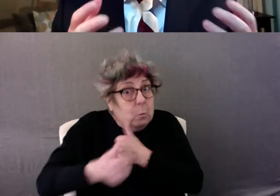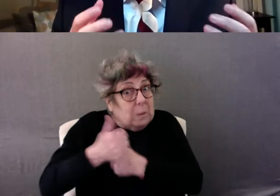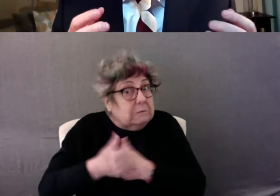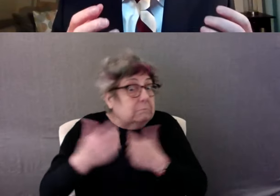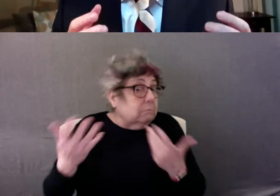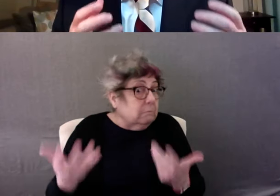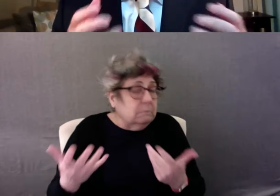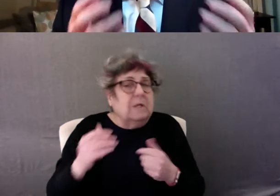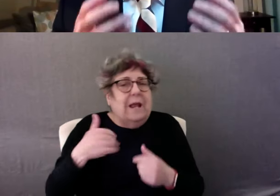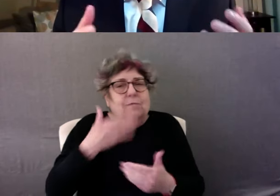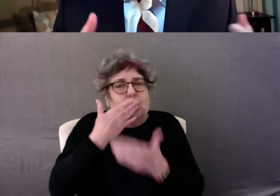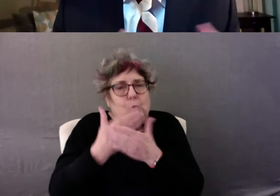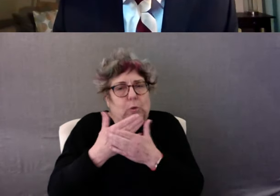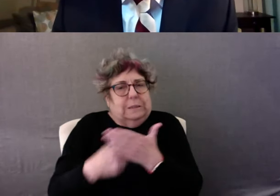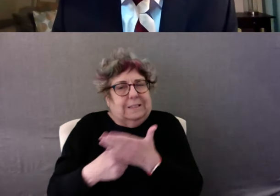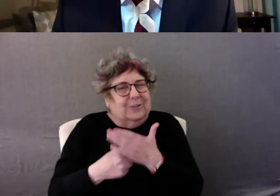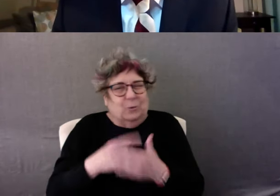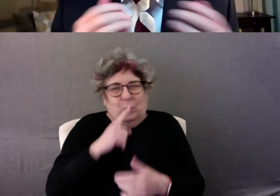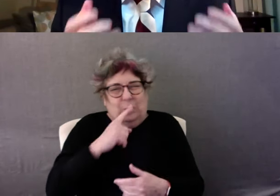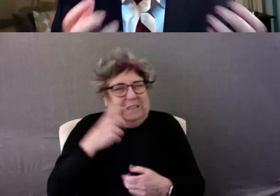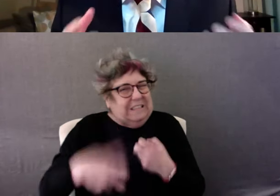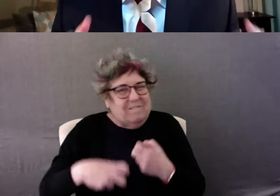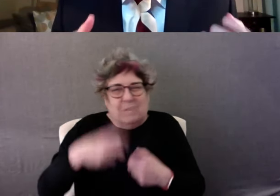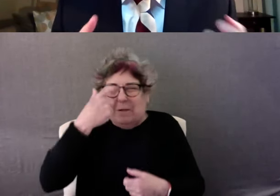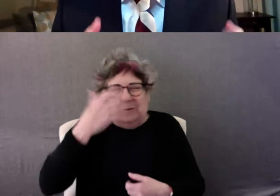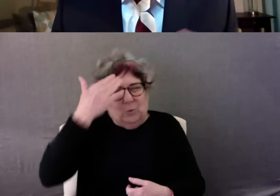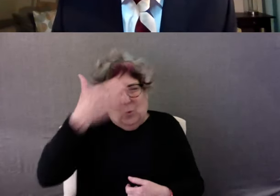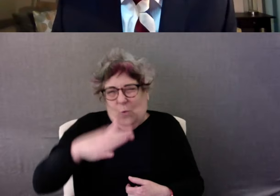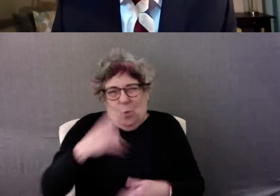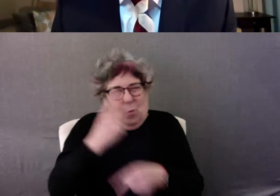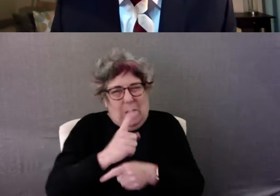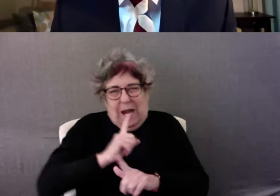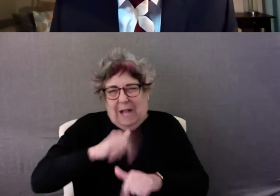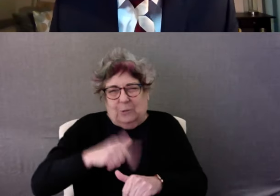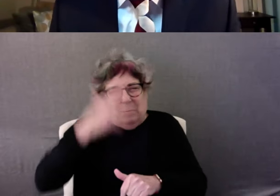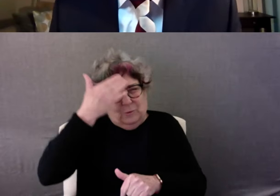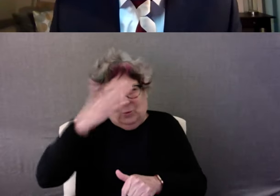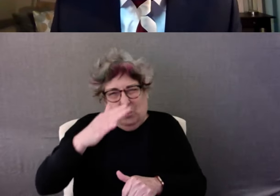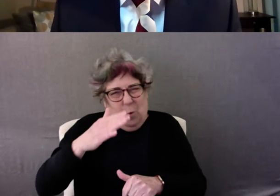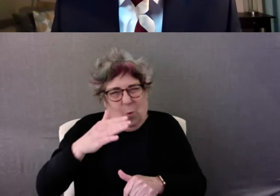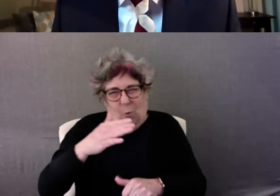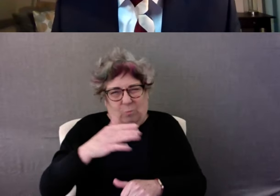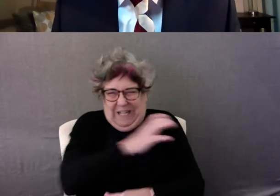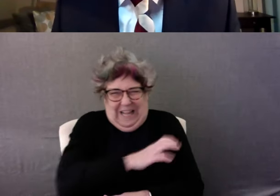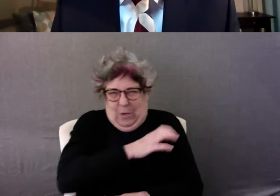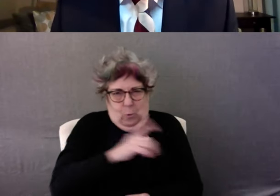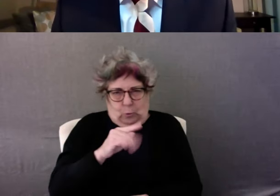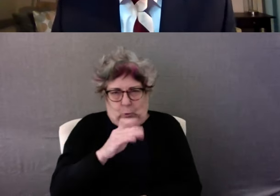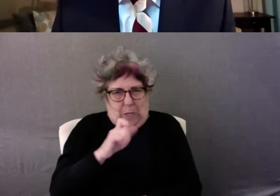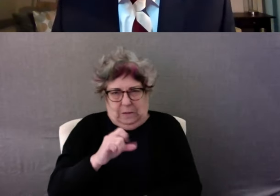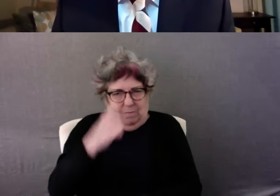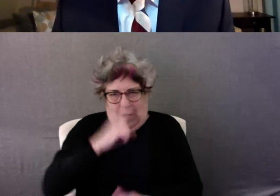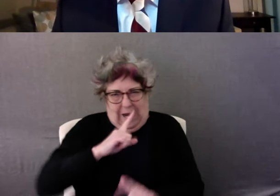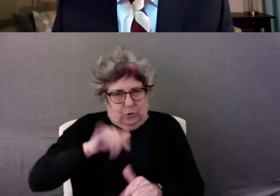It's difficult in that we don't know what the right answer is because we don't have actual clinical trials data to answer that yet. The other question